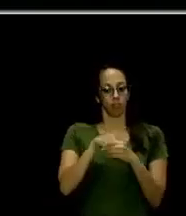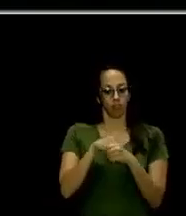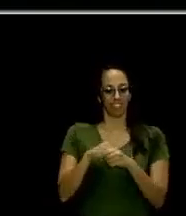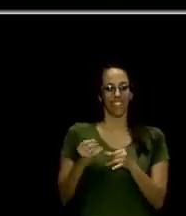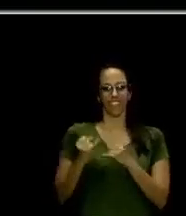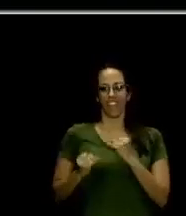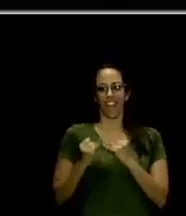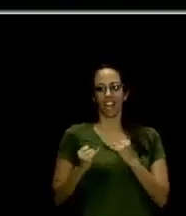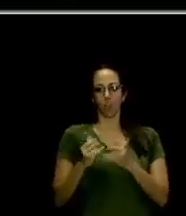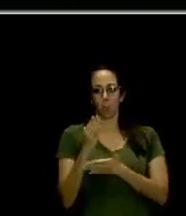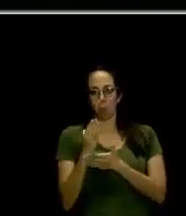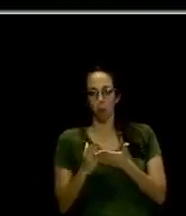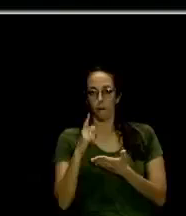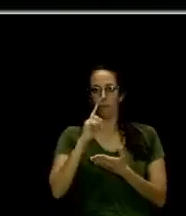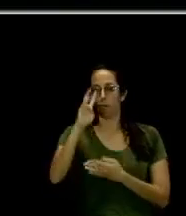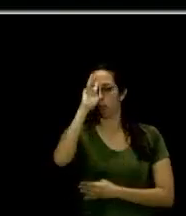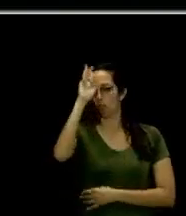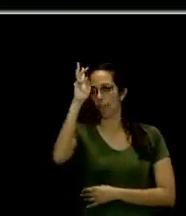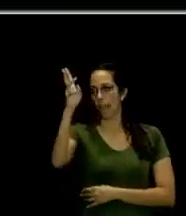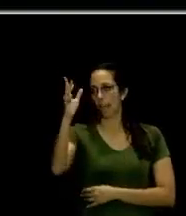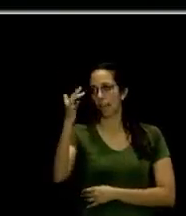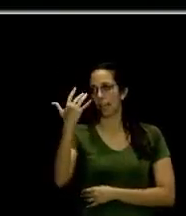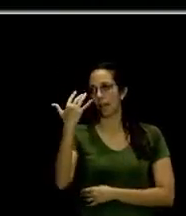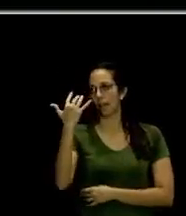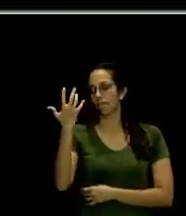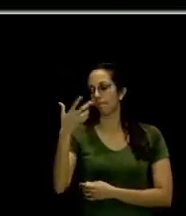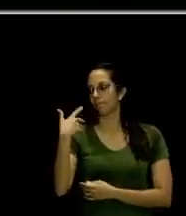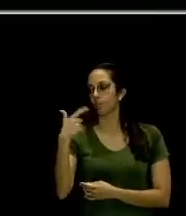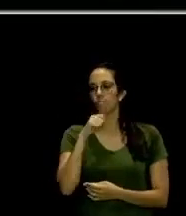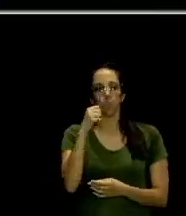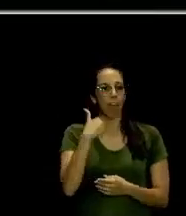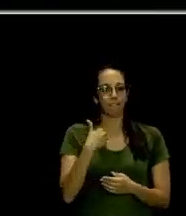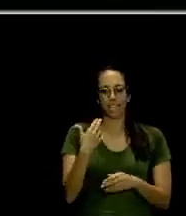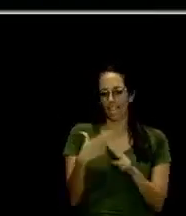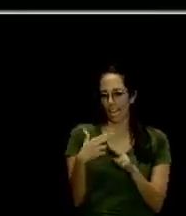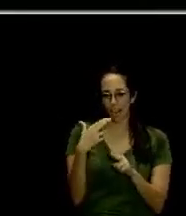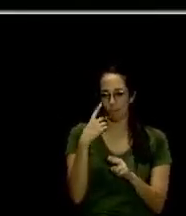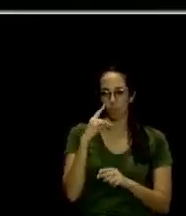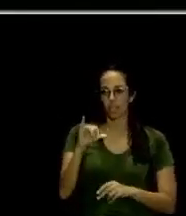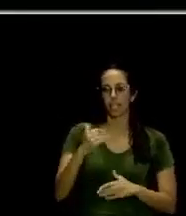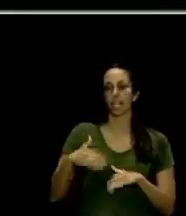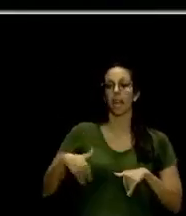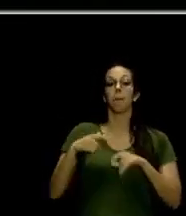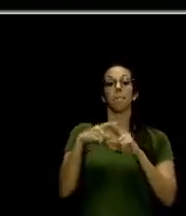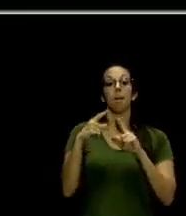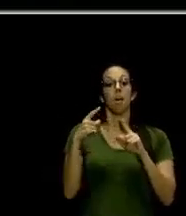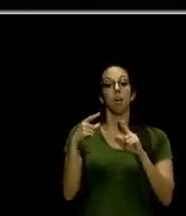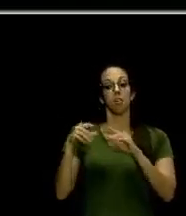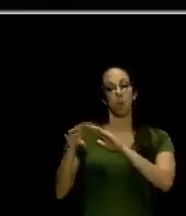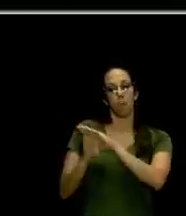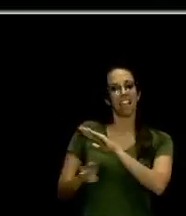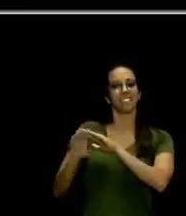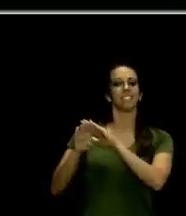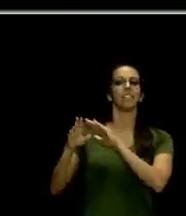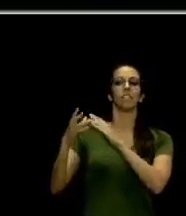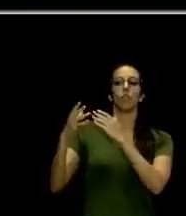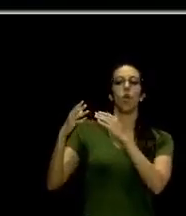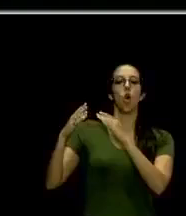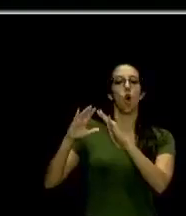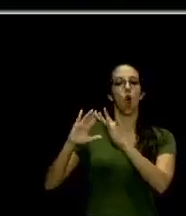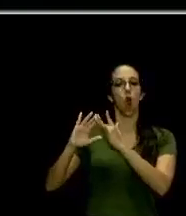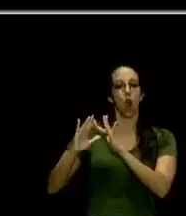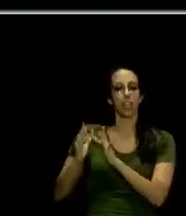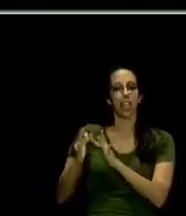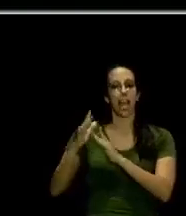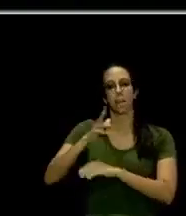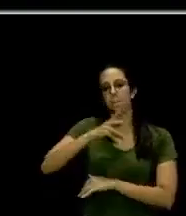now also of creating, we don't have a name for it yet, but basically an online parent portal. It's going to, think of it as